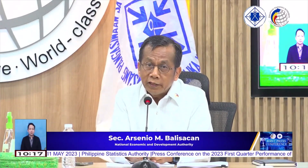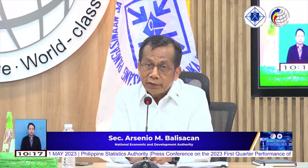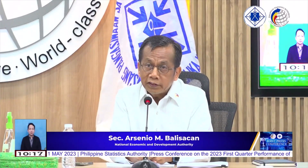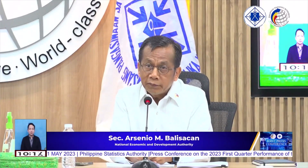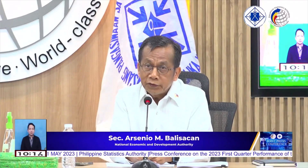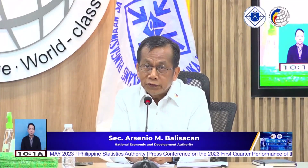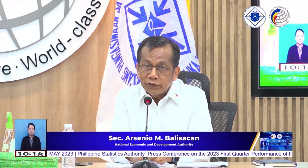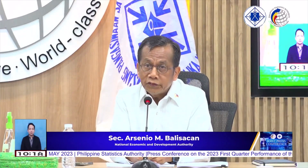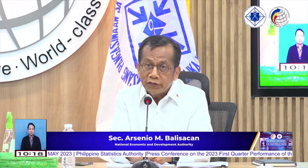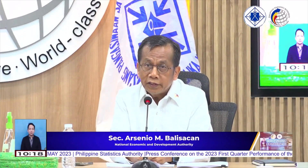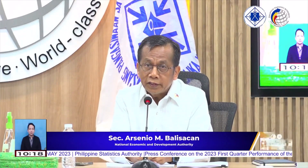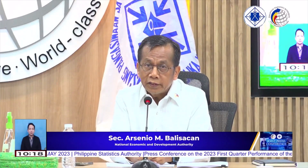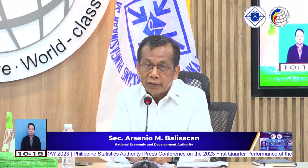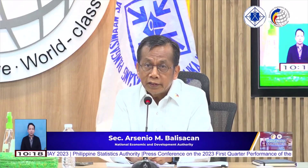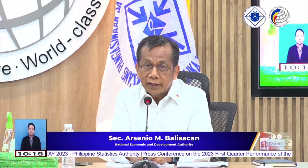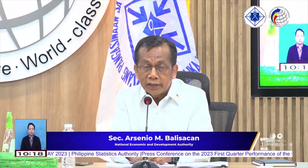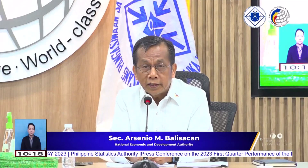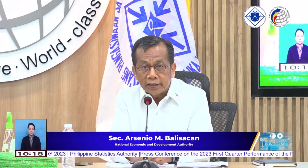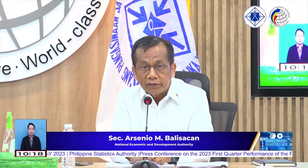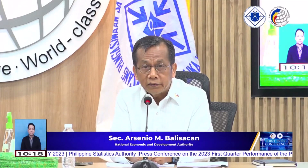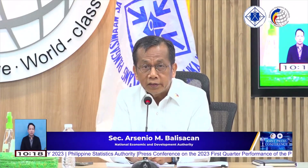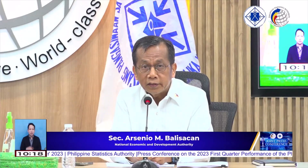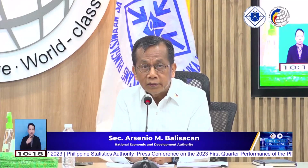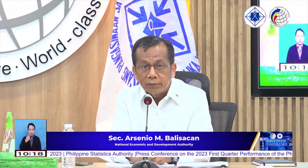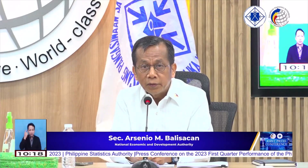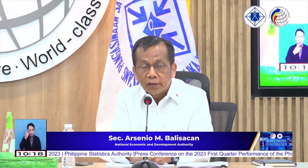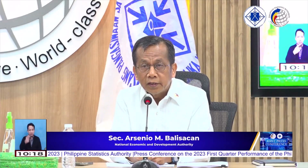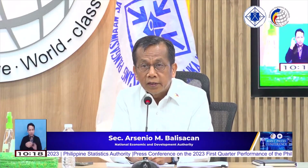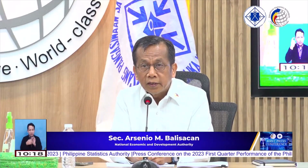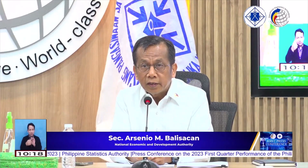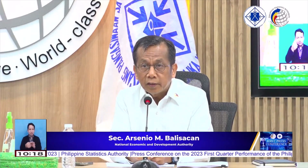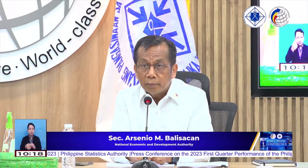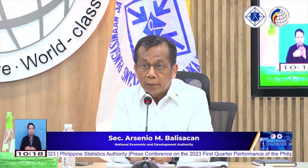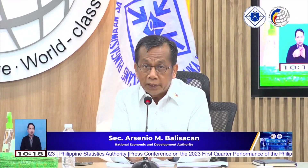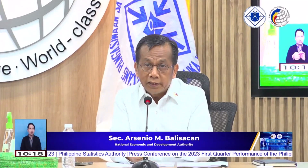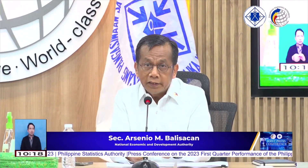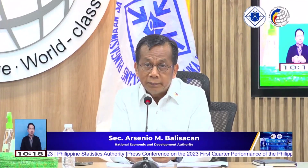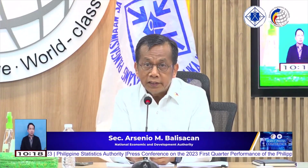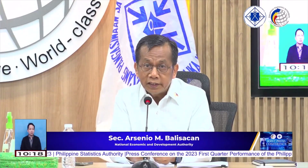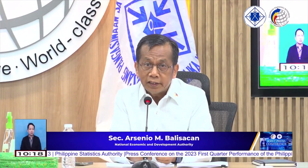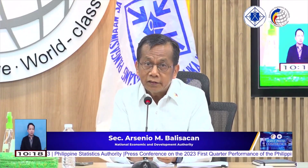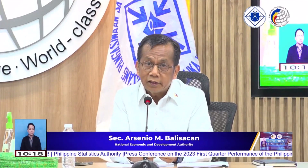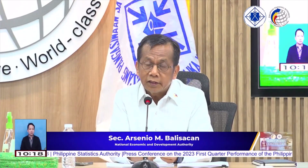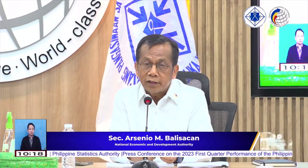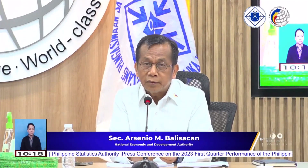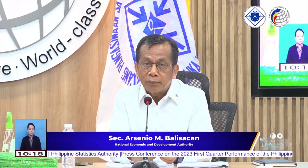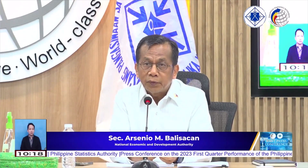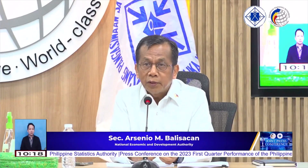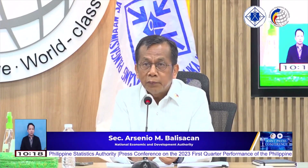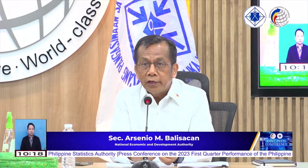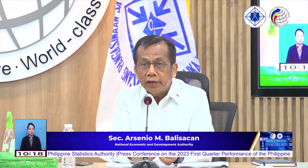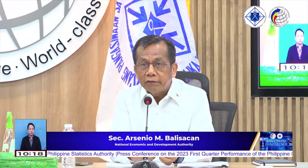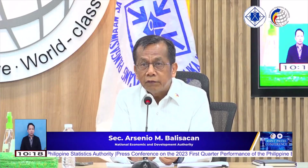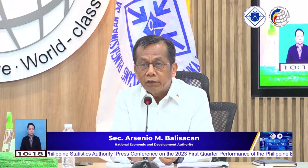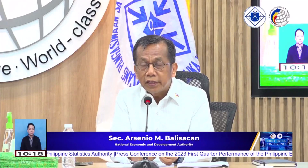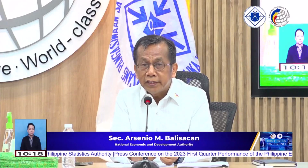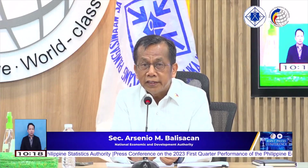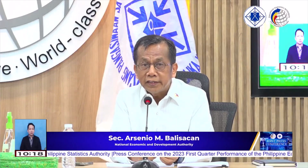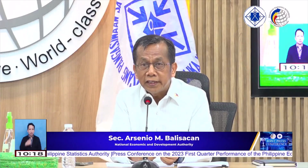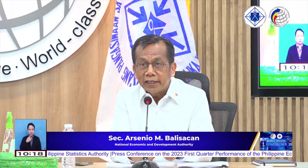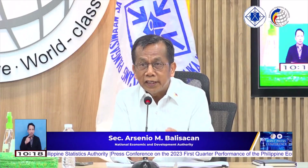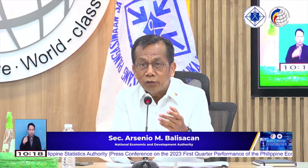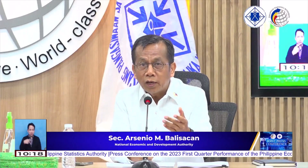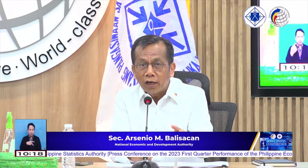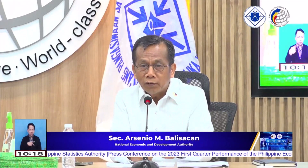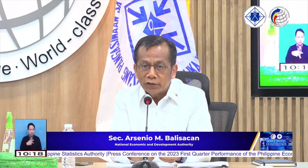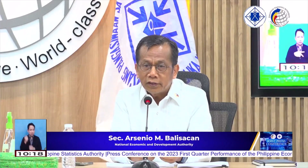macroeconomic assumptions and targets by the DBCC, no? We have already taken